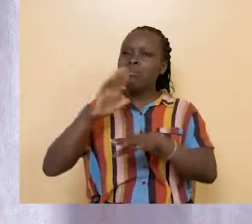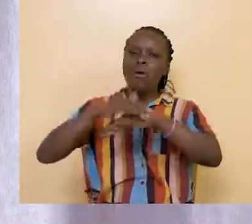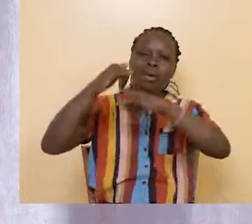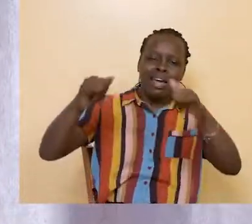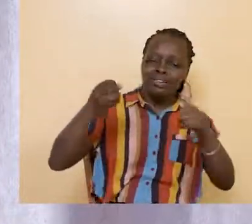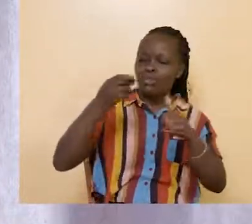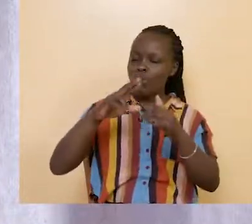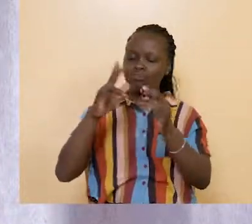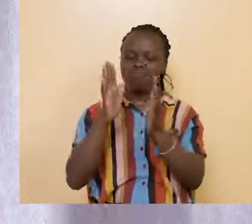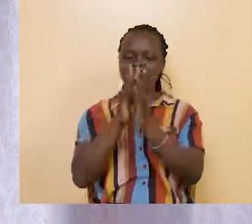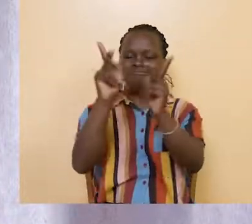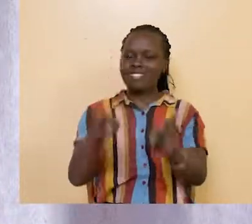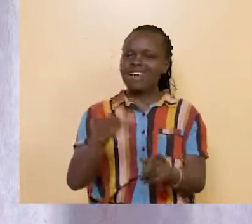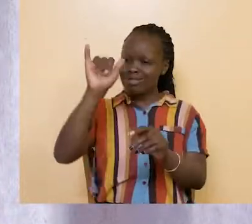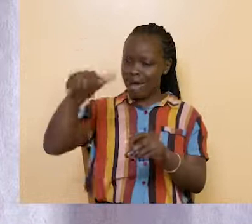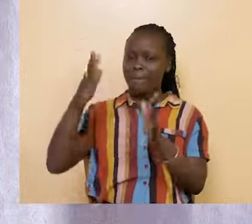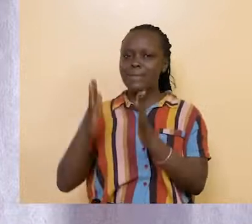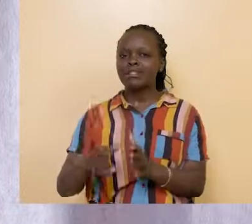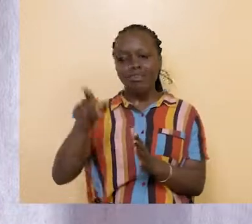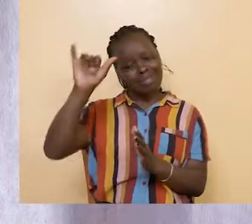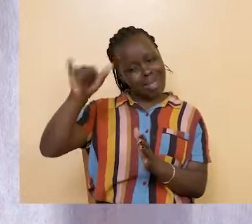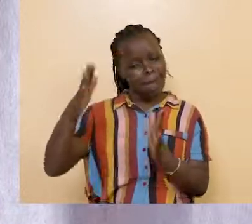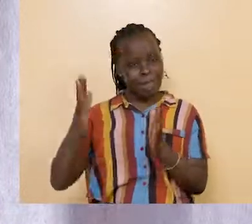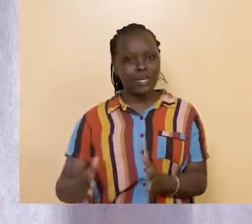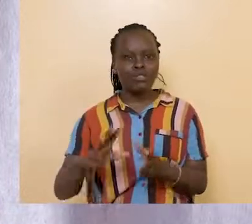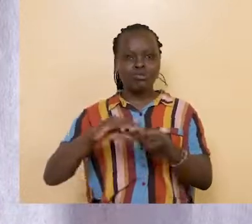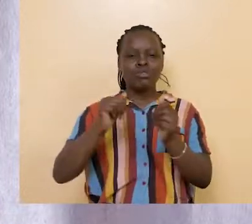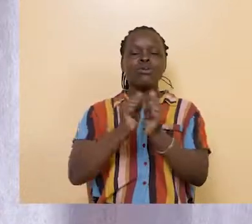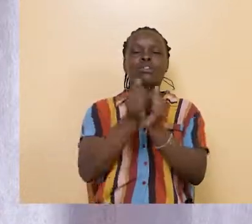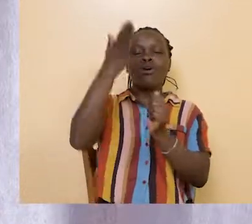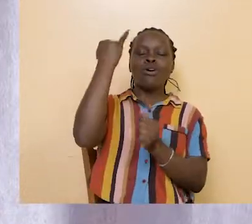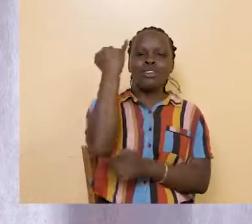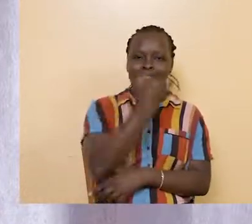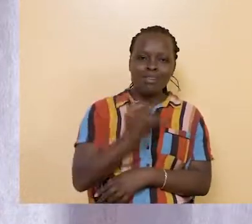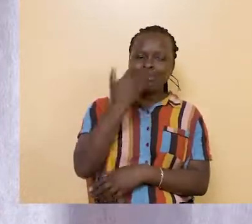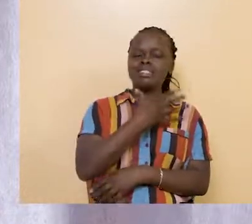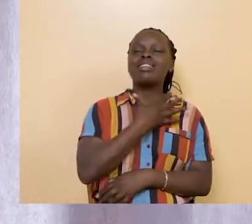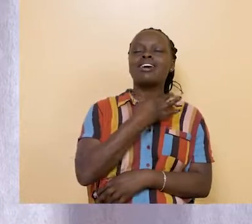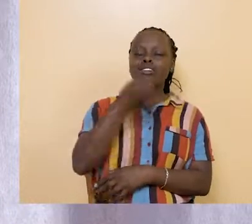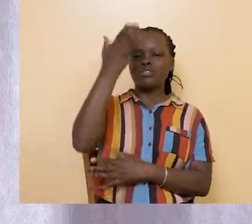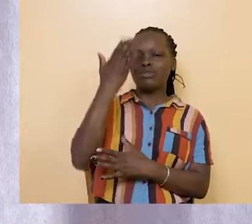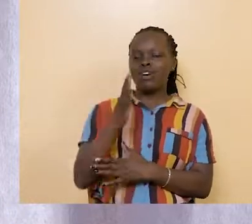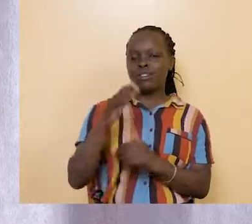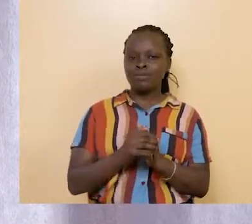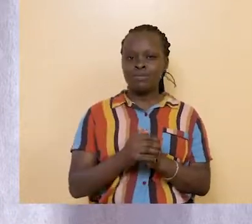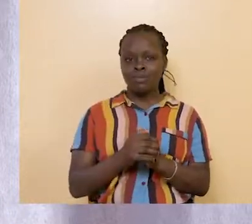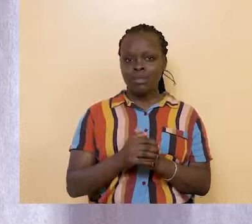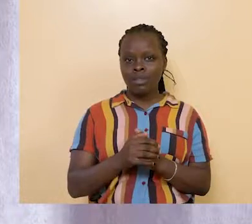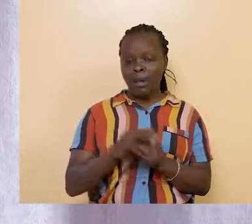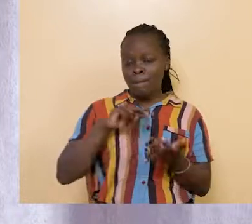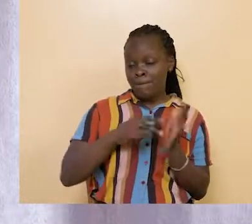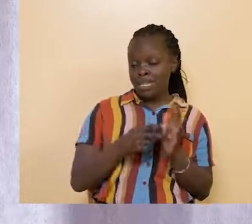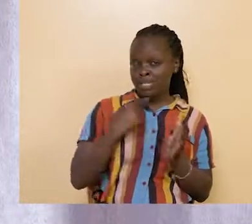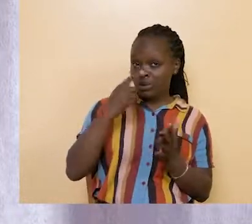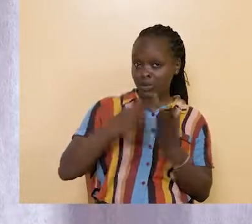or physically, that neighbor, that person who has been created in the image and the likeness of God. It therefore